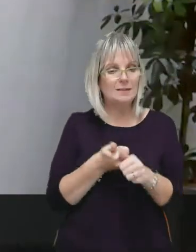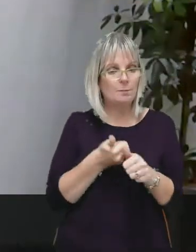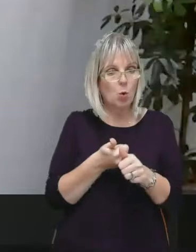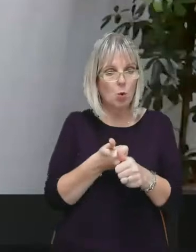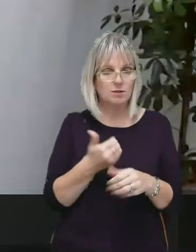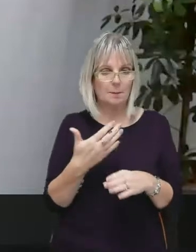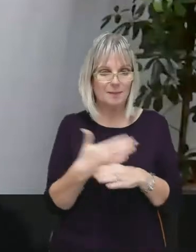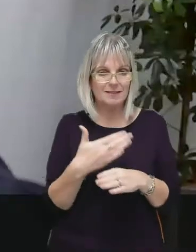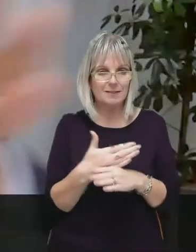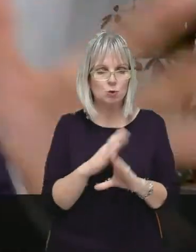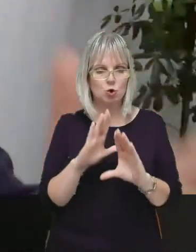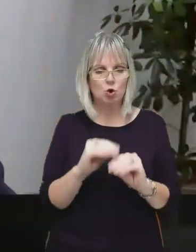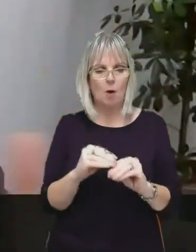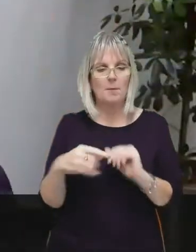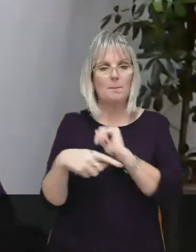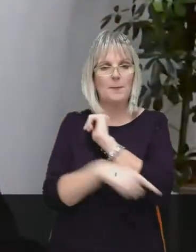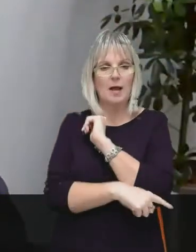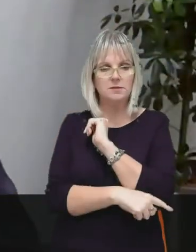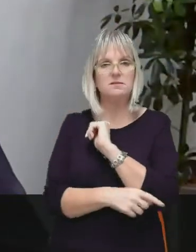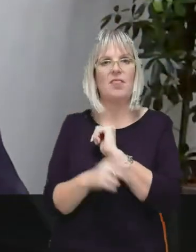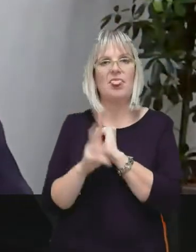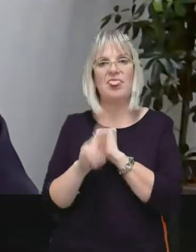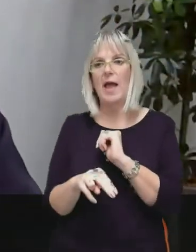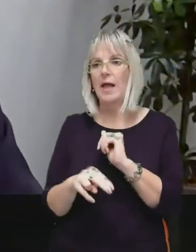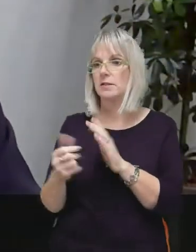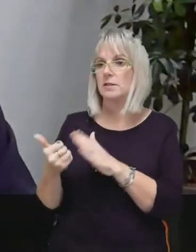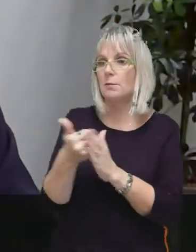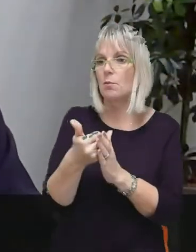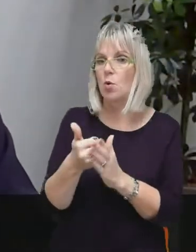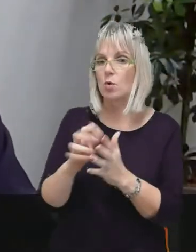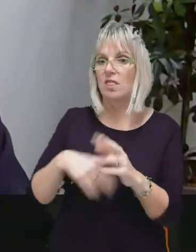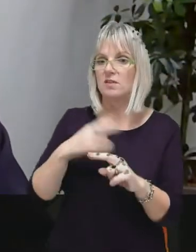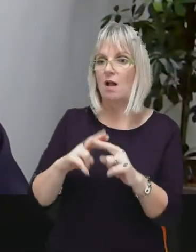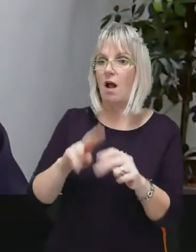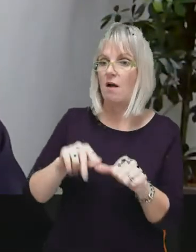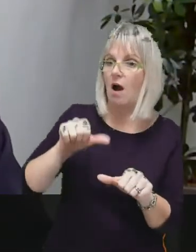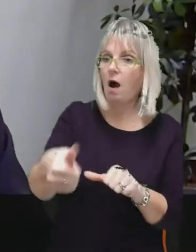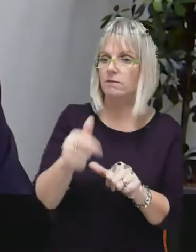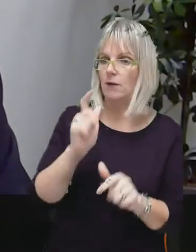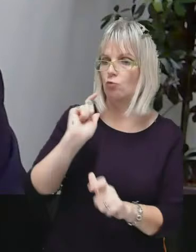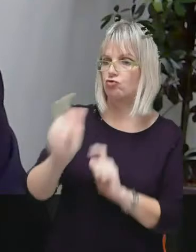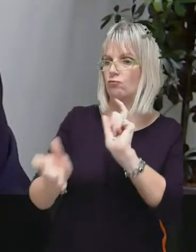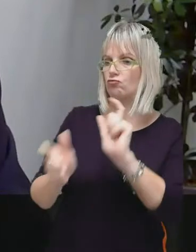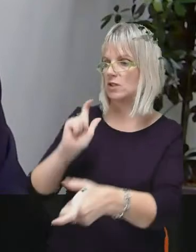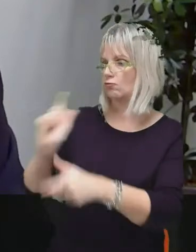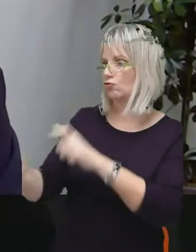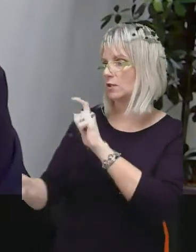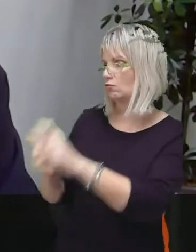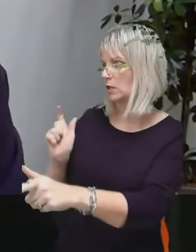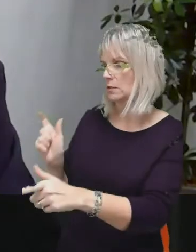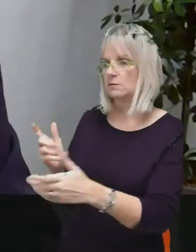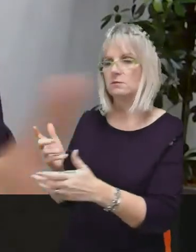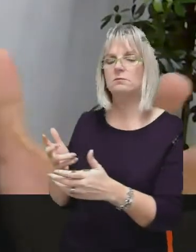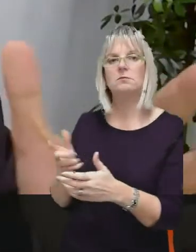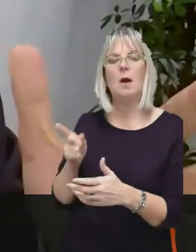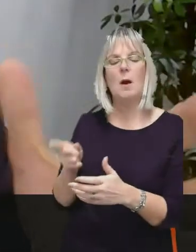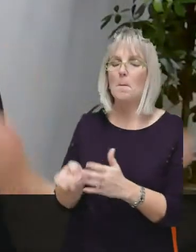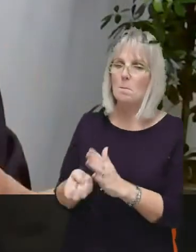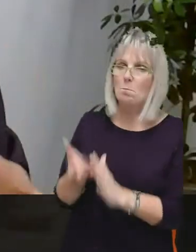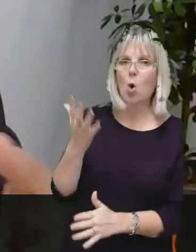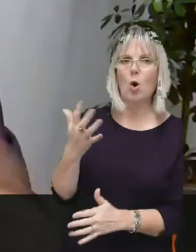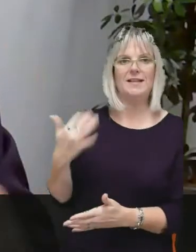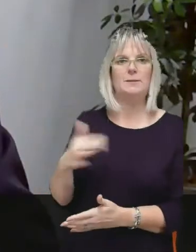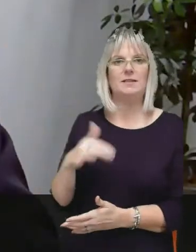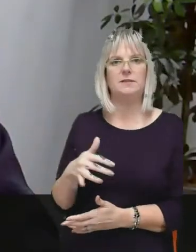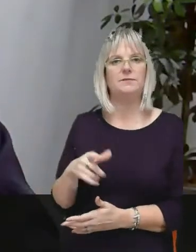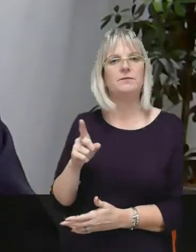made redundant, than supporting these businesses and these individuals when their businesses go bust and they're made unemployed. That's why I said at the beginning,